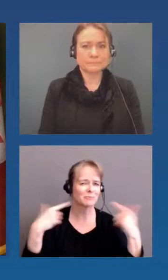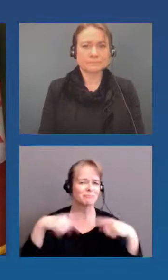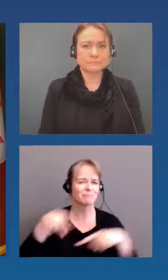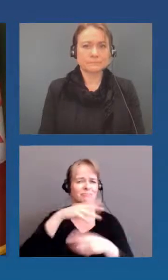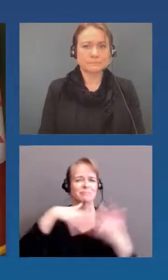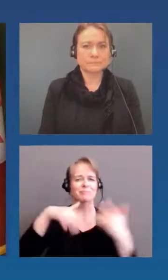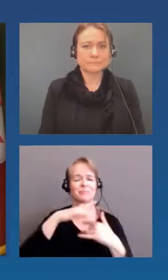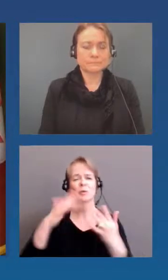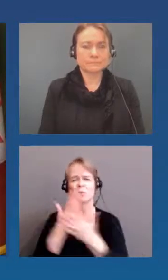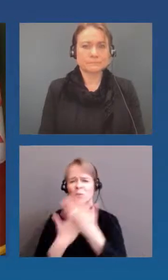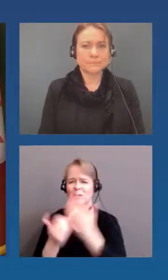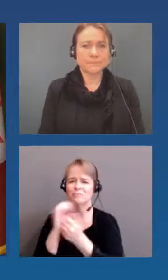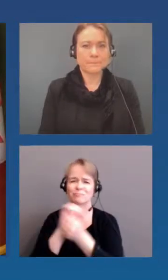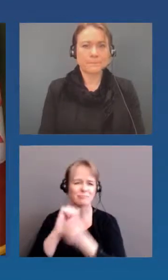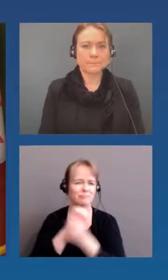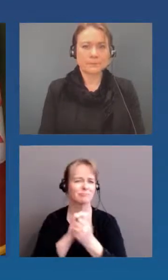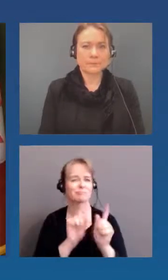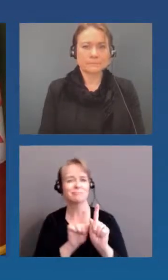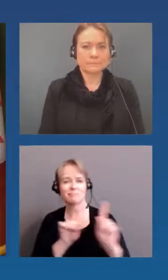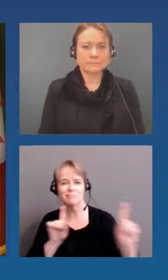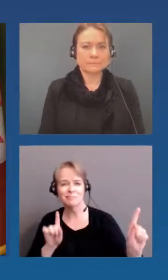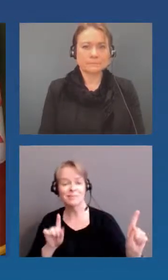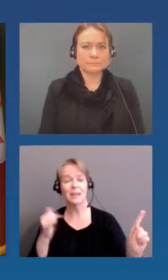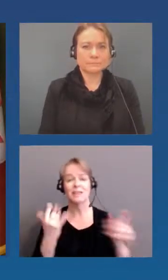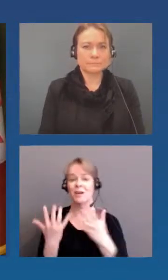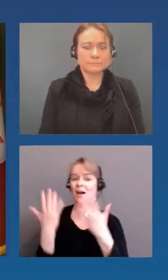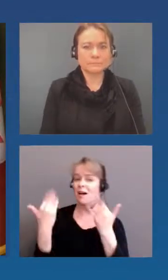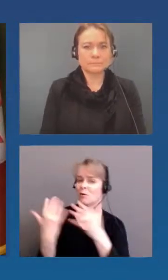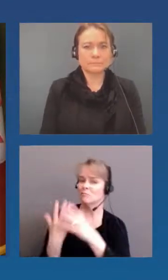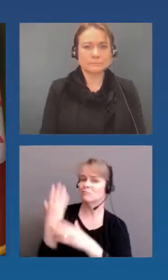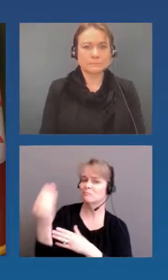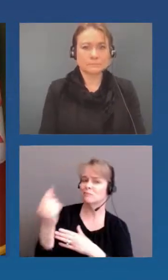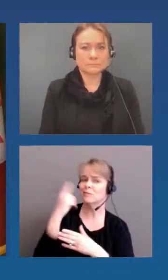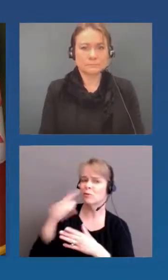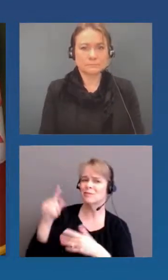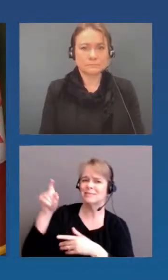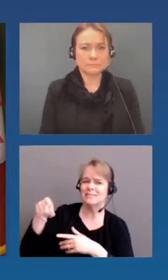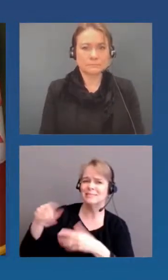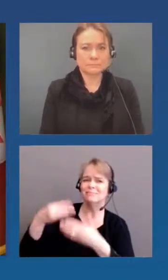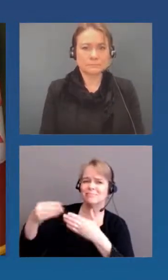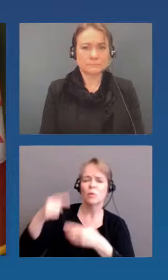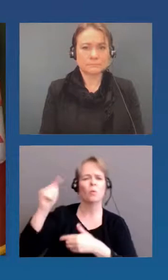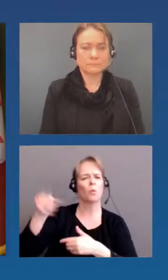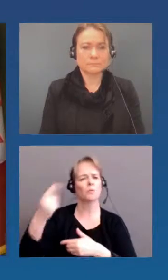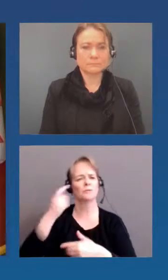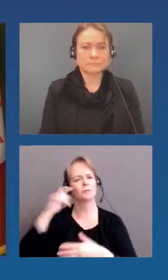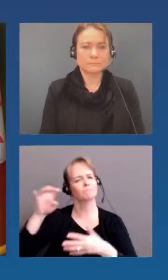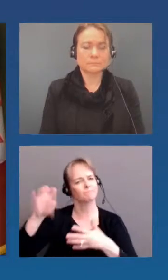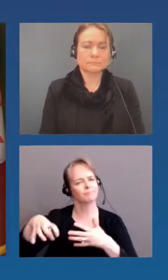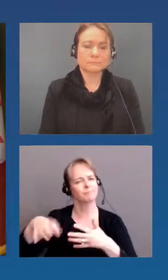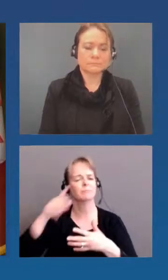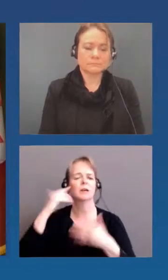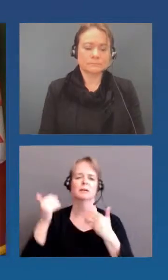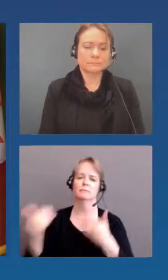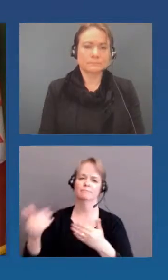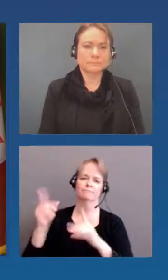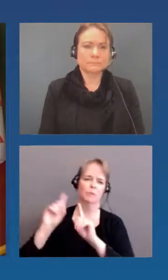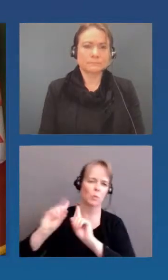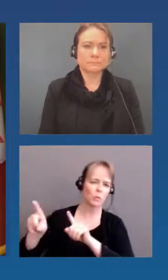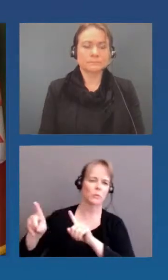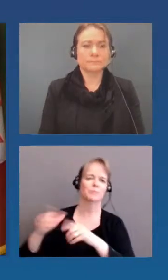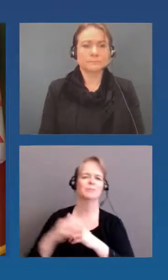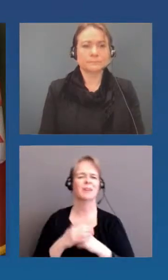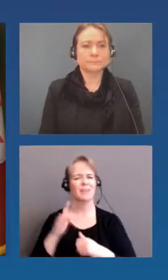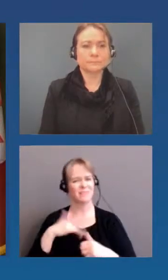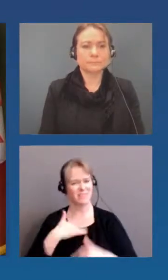distancing, and only go out in public for essentials, and stay at home if you're feeling unwell. Although we're not